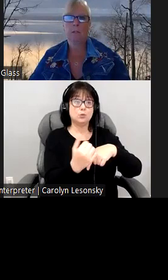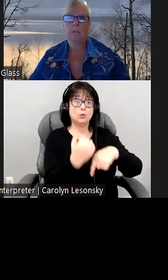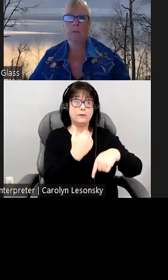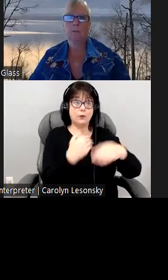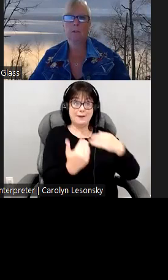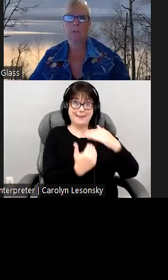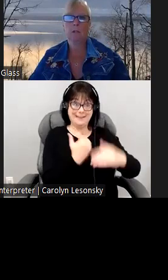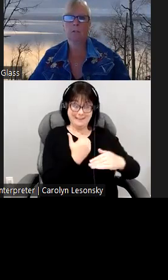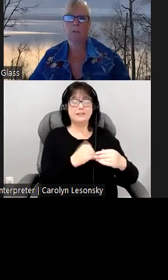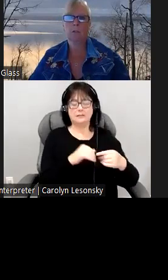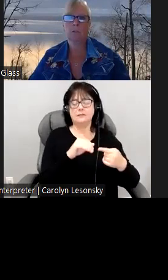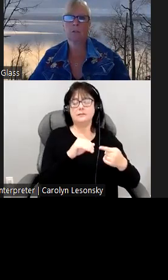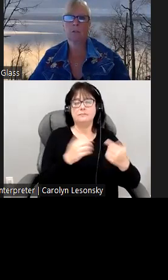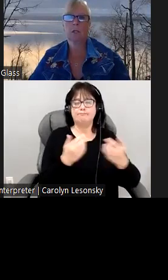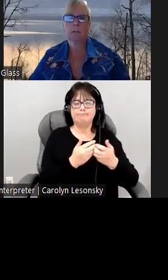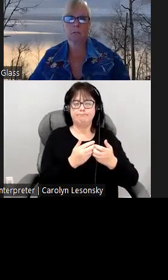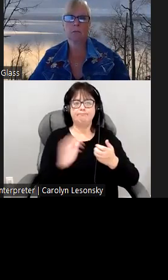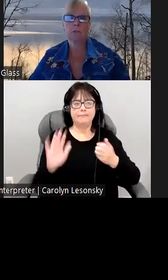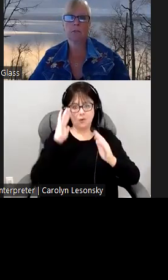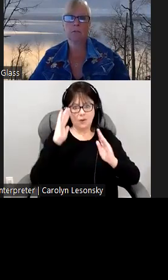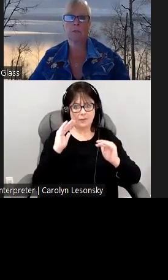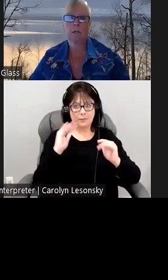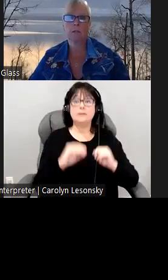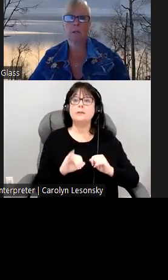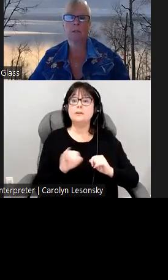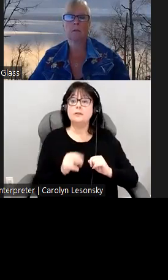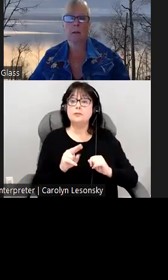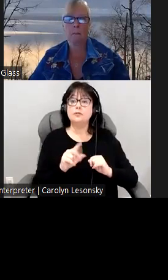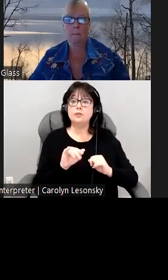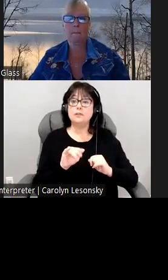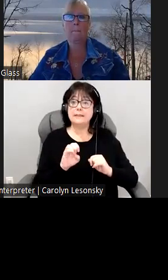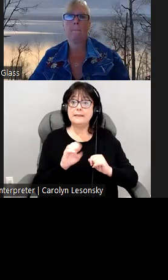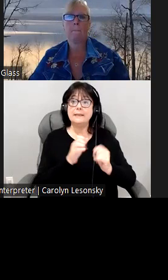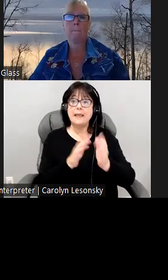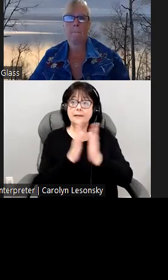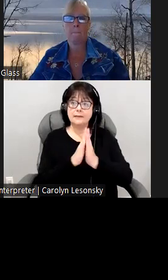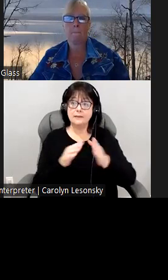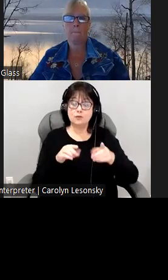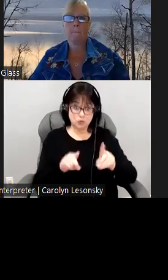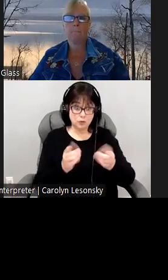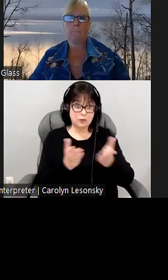Julie says, do referrals during service? Yes, referrals during service do count as well. Yeah.